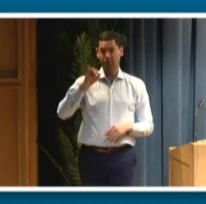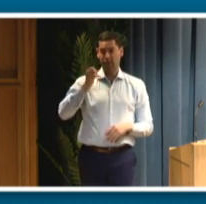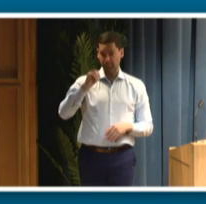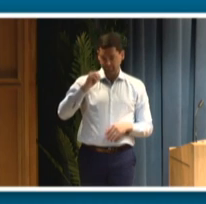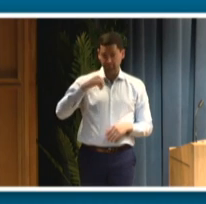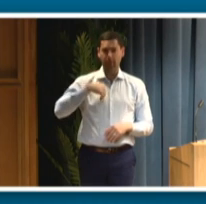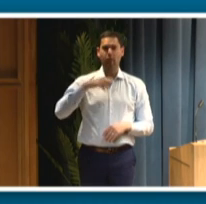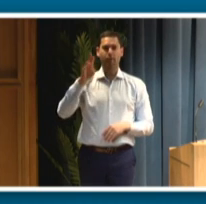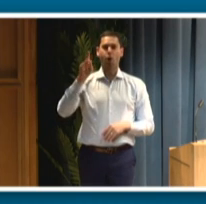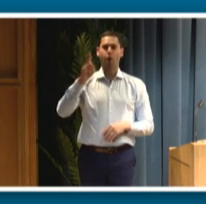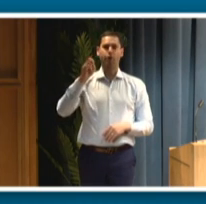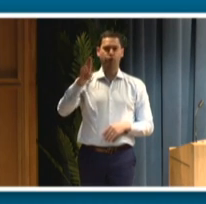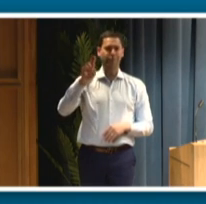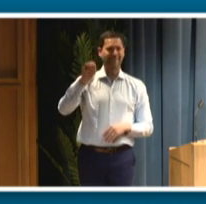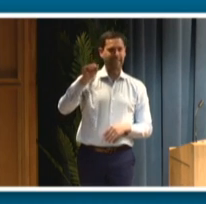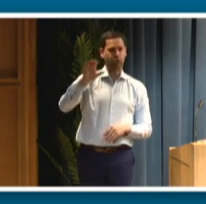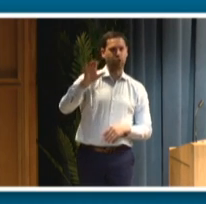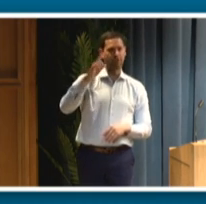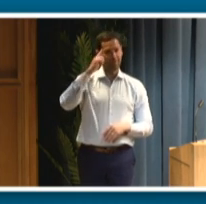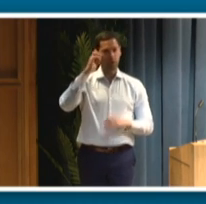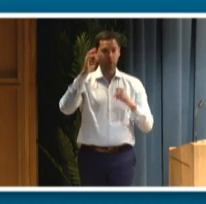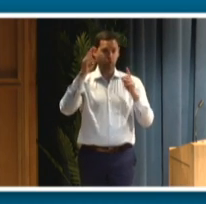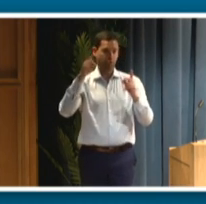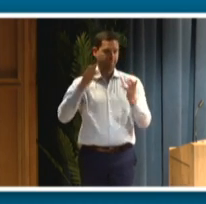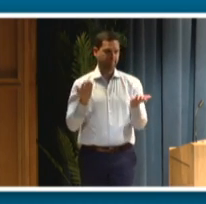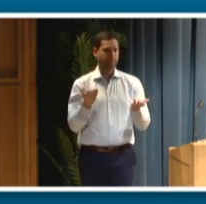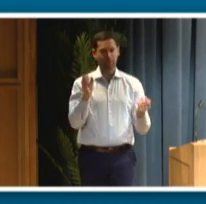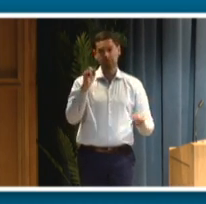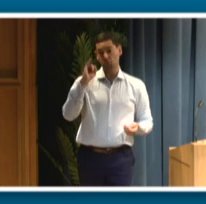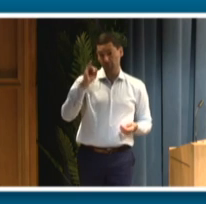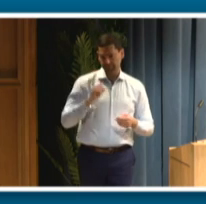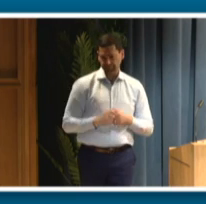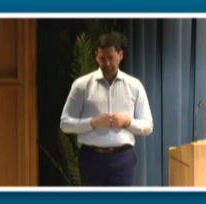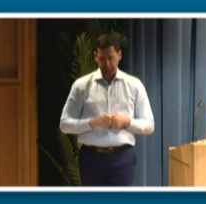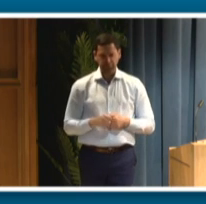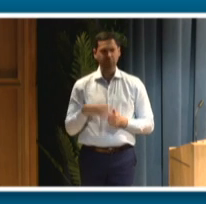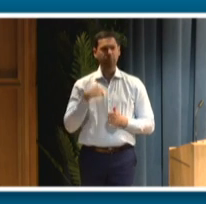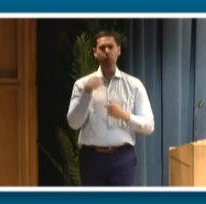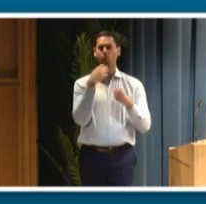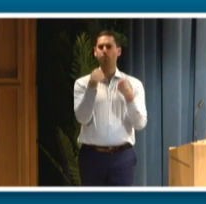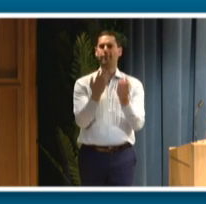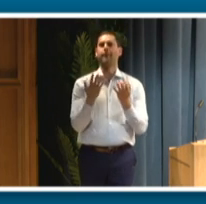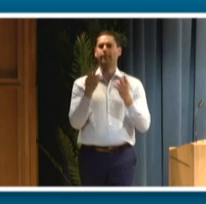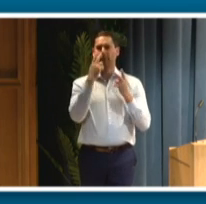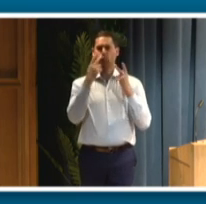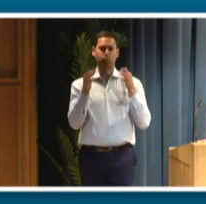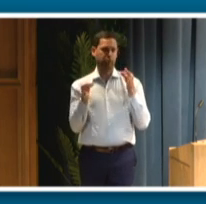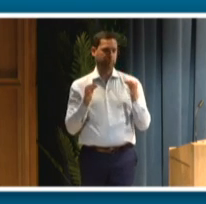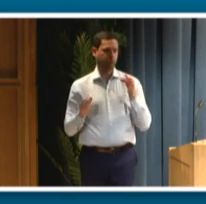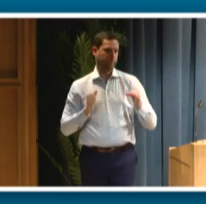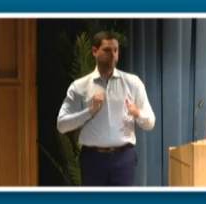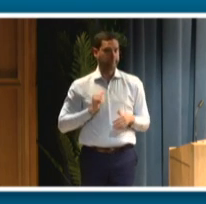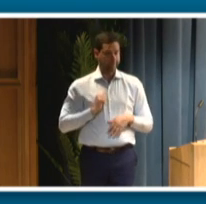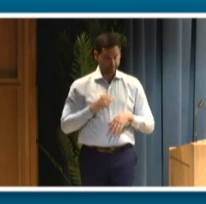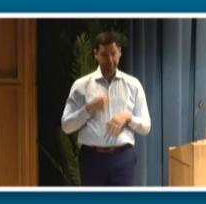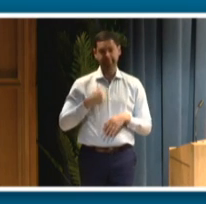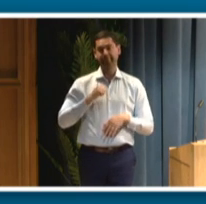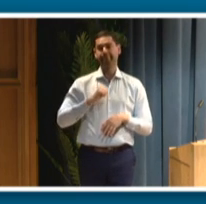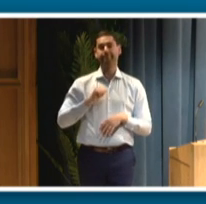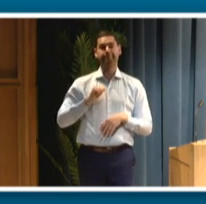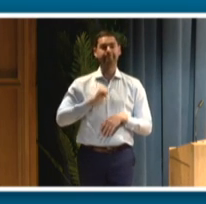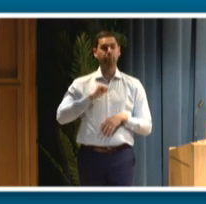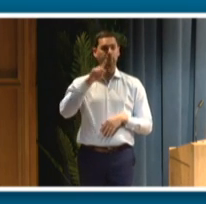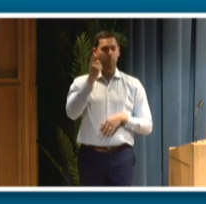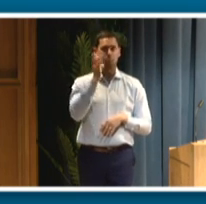to start off by telling you just a little verbal description of who I am for those who might need it. I'm an African-American